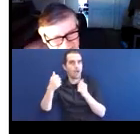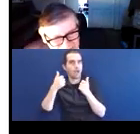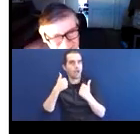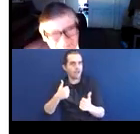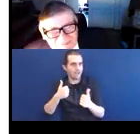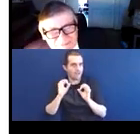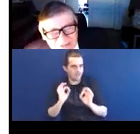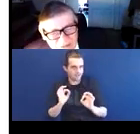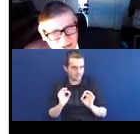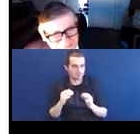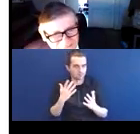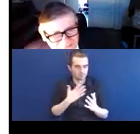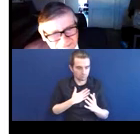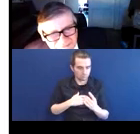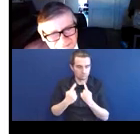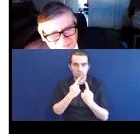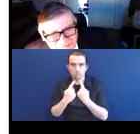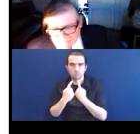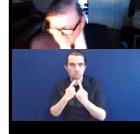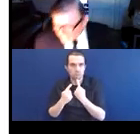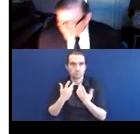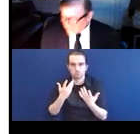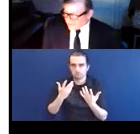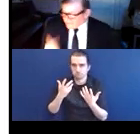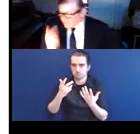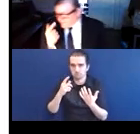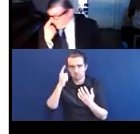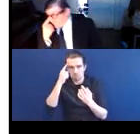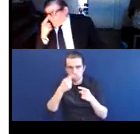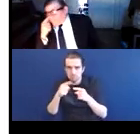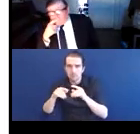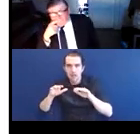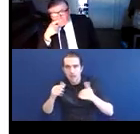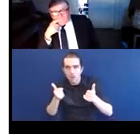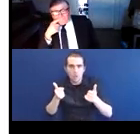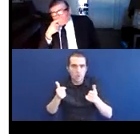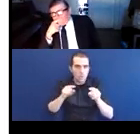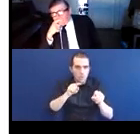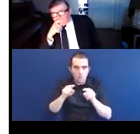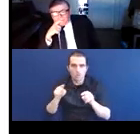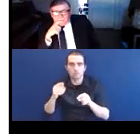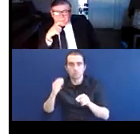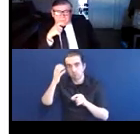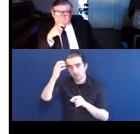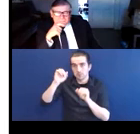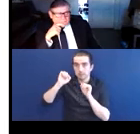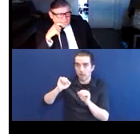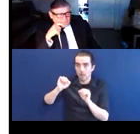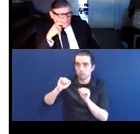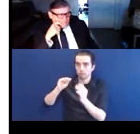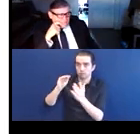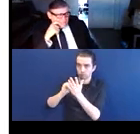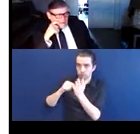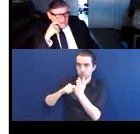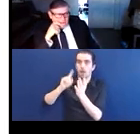it? Gemma? Yes. Okay. So there is a need to establish a department within